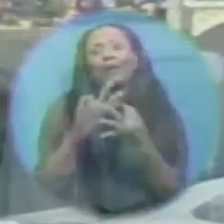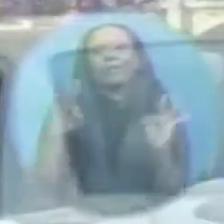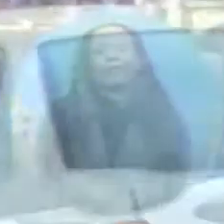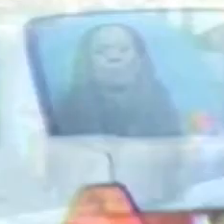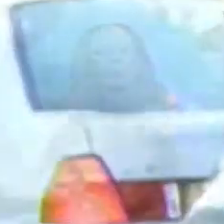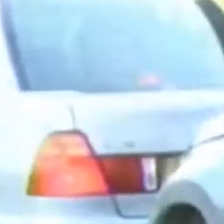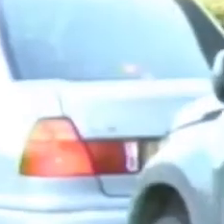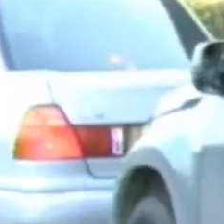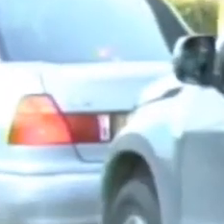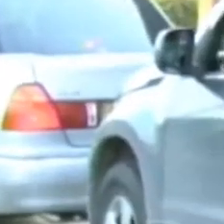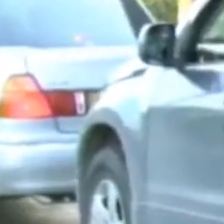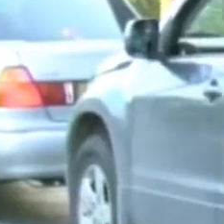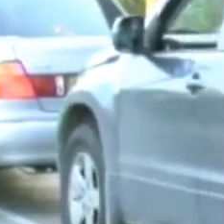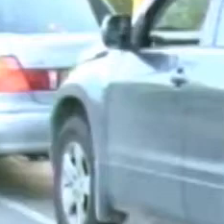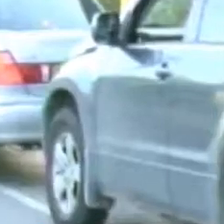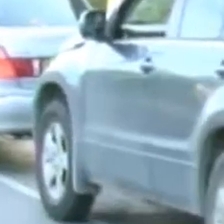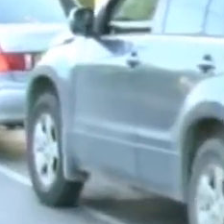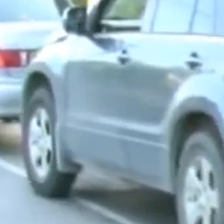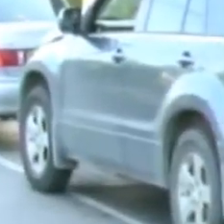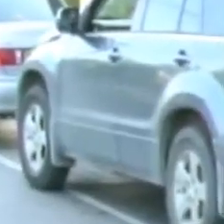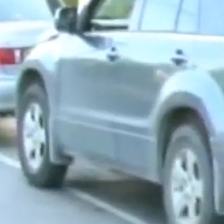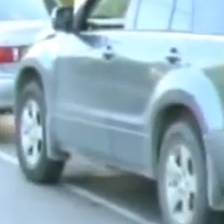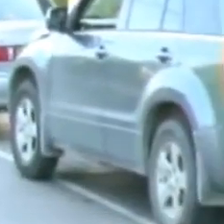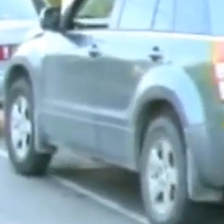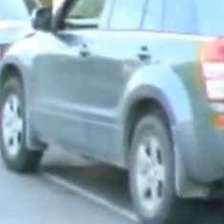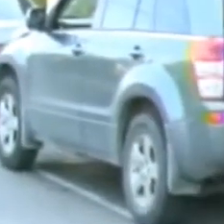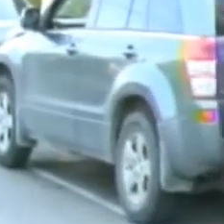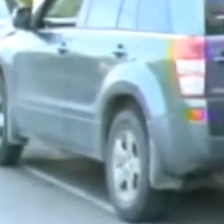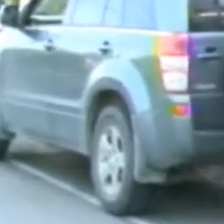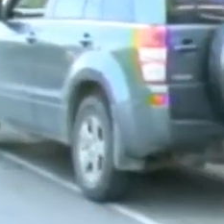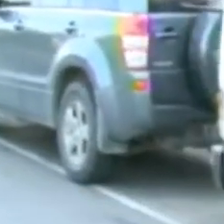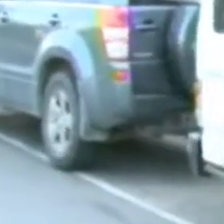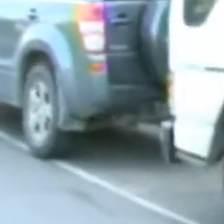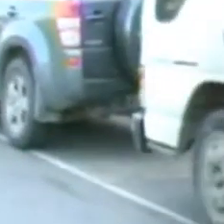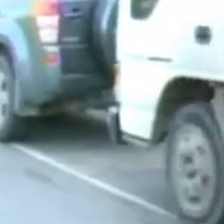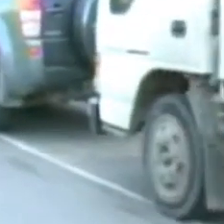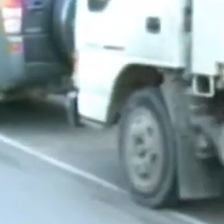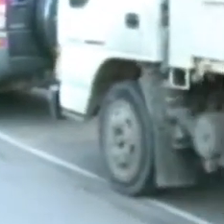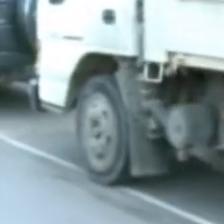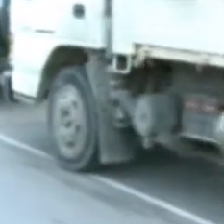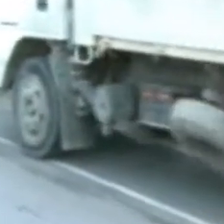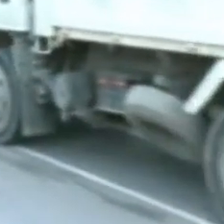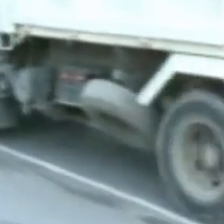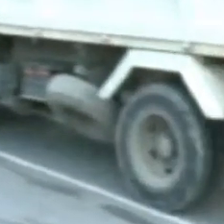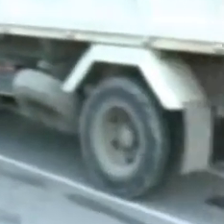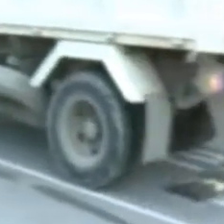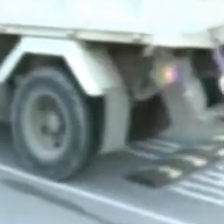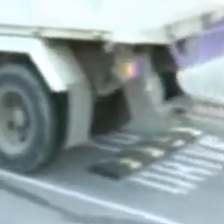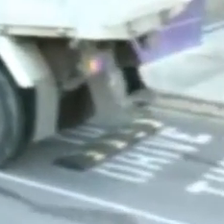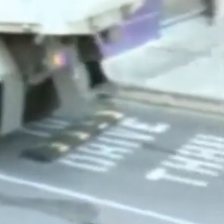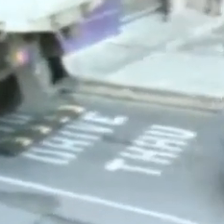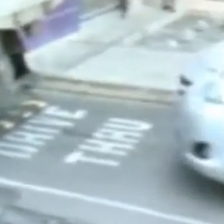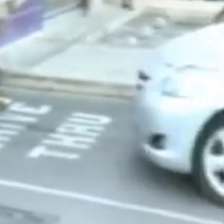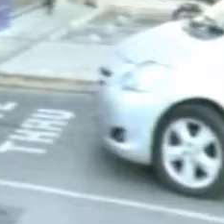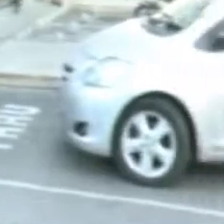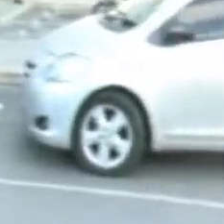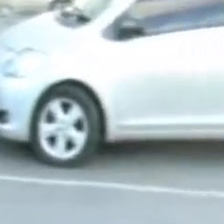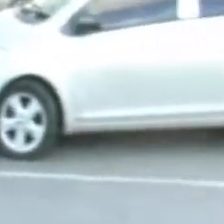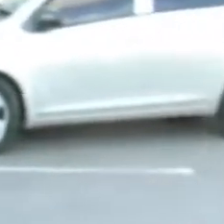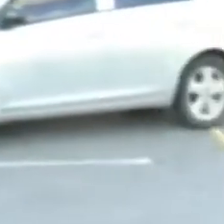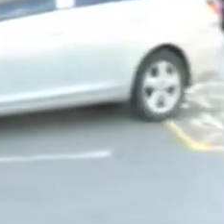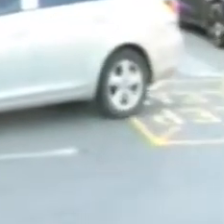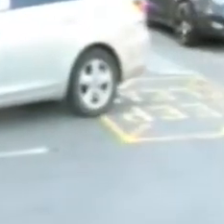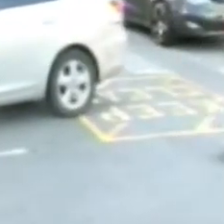hundreds of Bajans and visitors alike took advantage of a partial freeness with a special 45th anniversary offer from